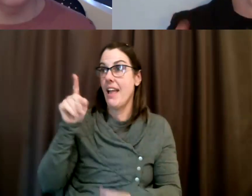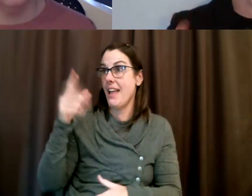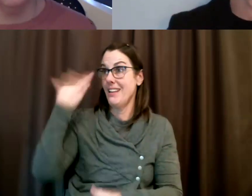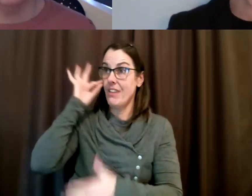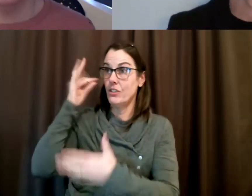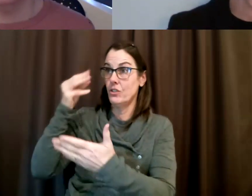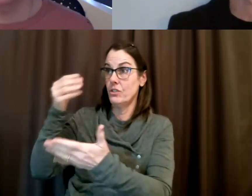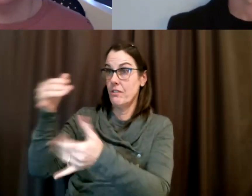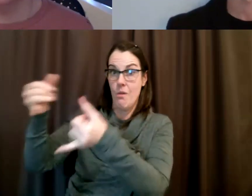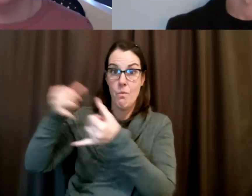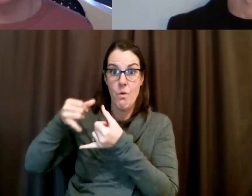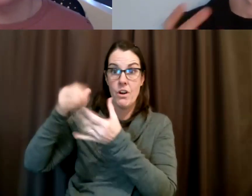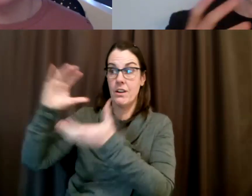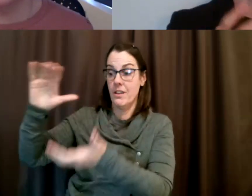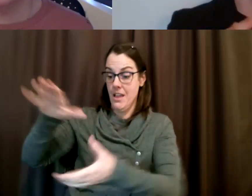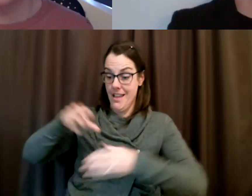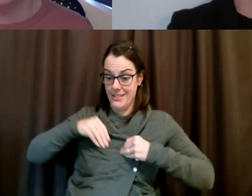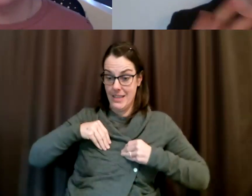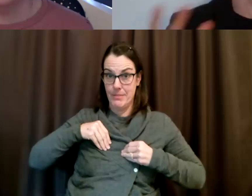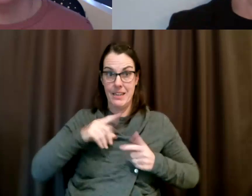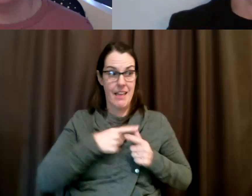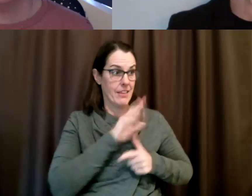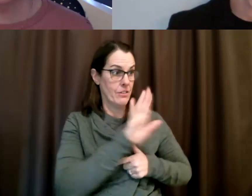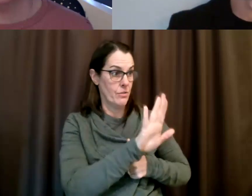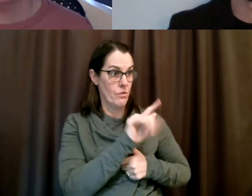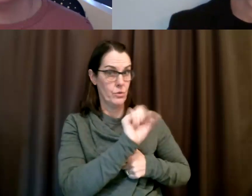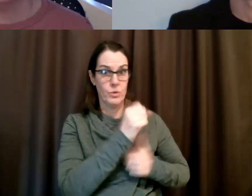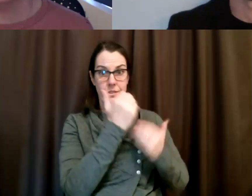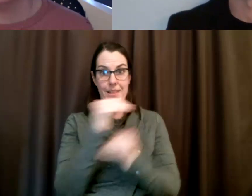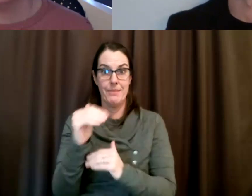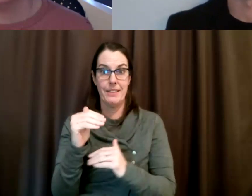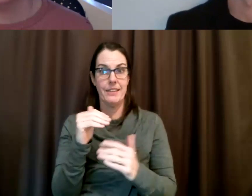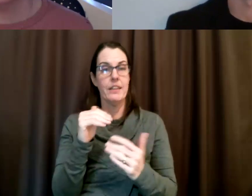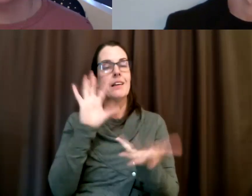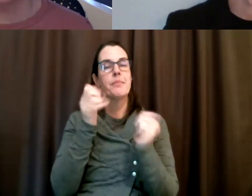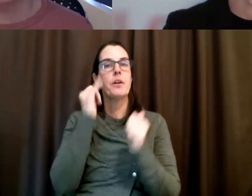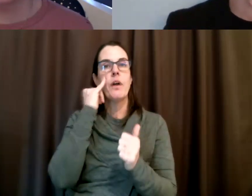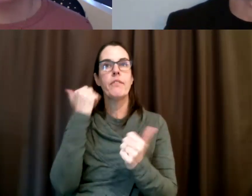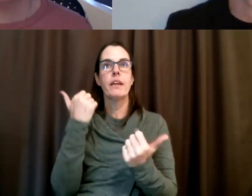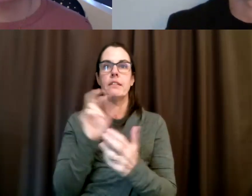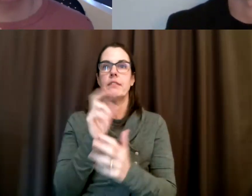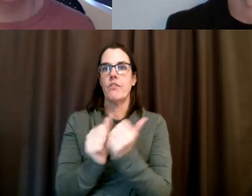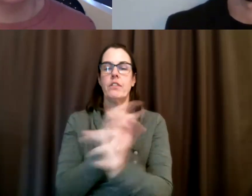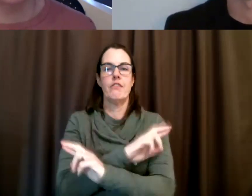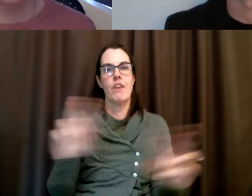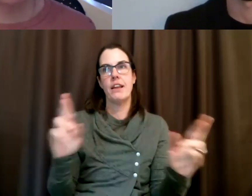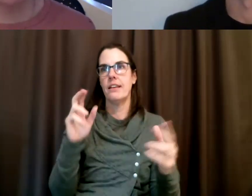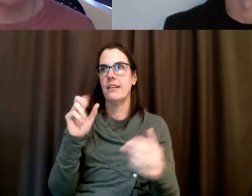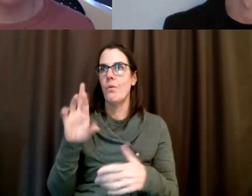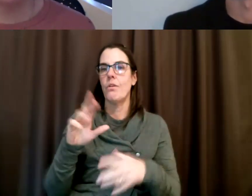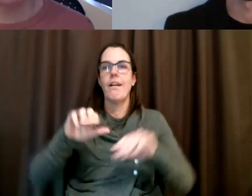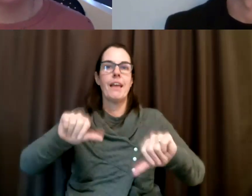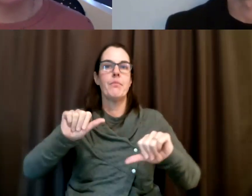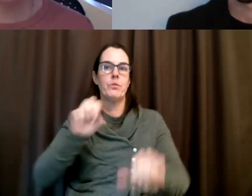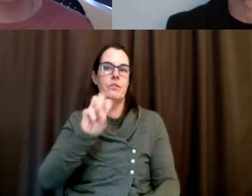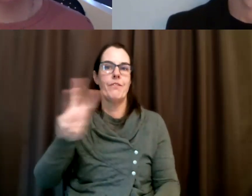with very limited tools versus, having a more capable enterprise level, let's say, software at